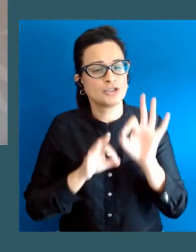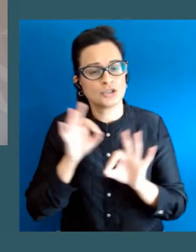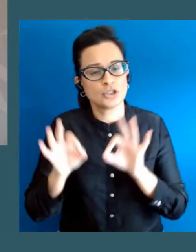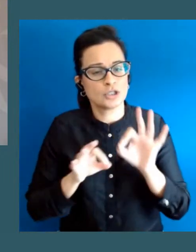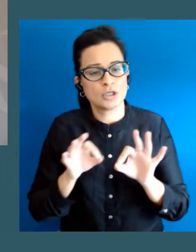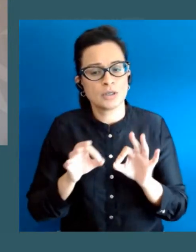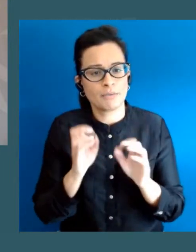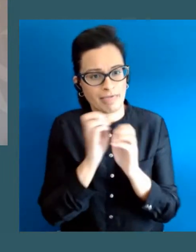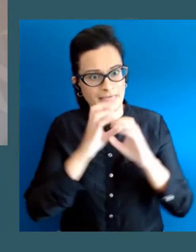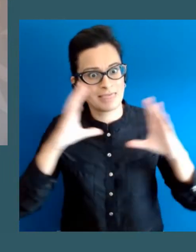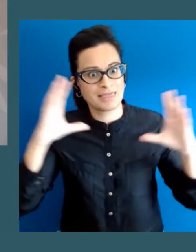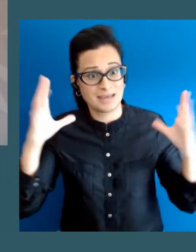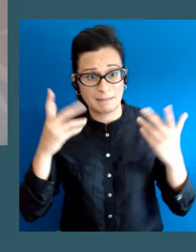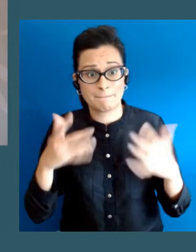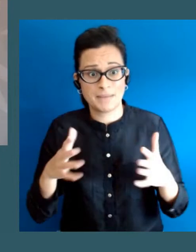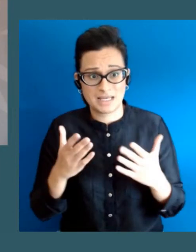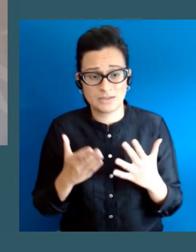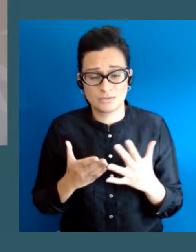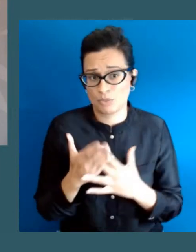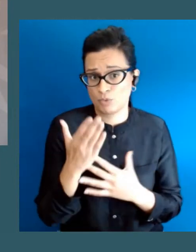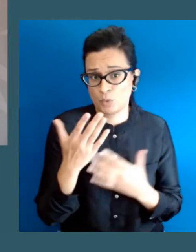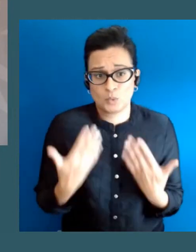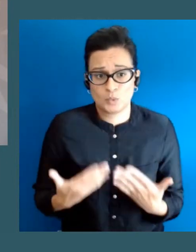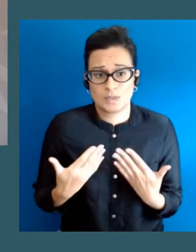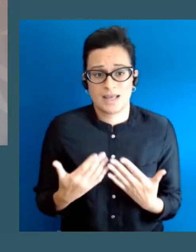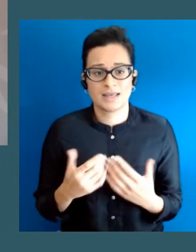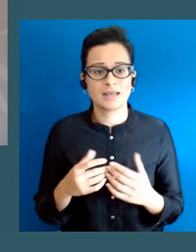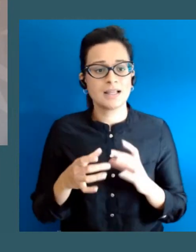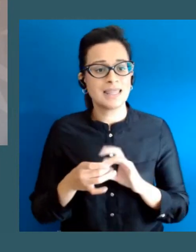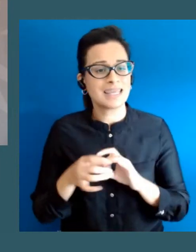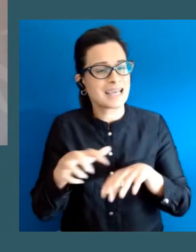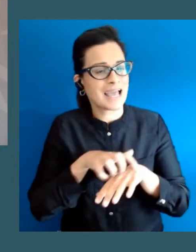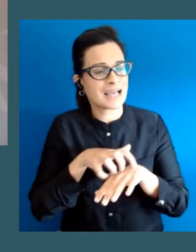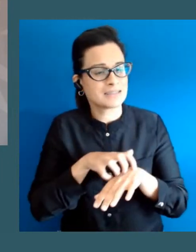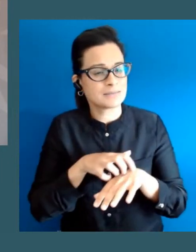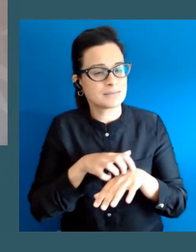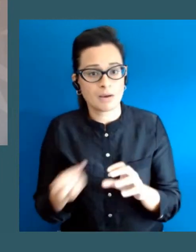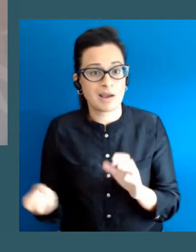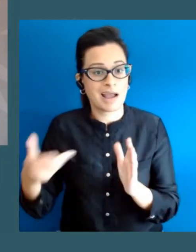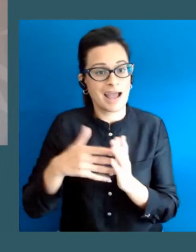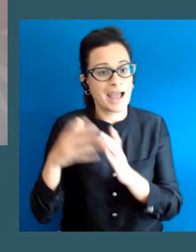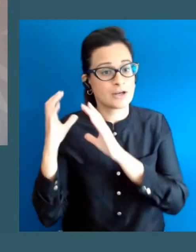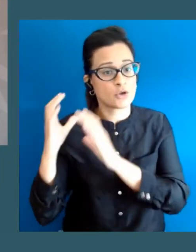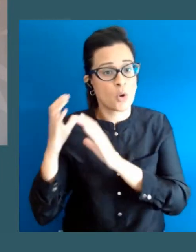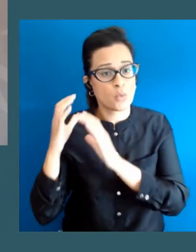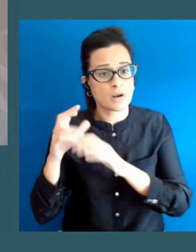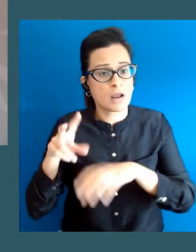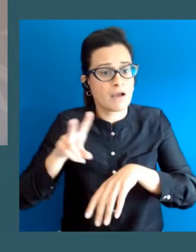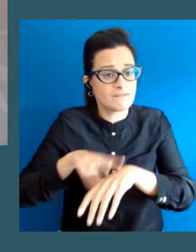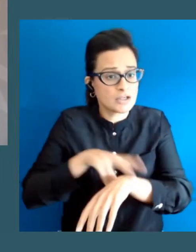whole of today for eczema. But is adding coconut, vegetable or olive